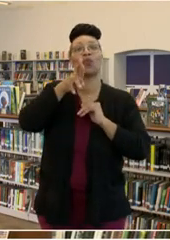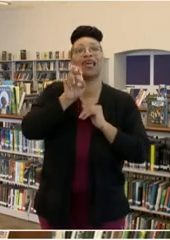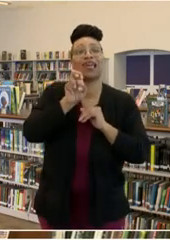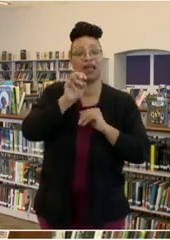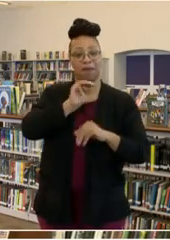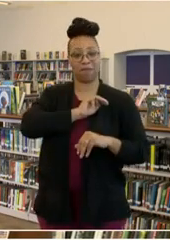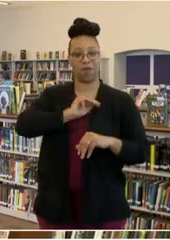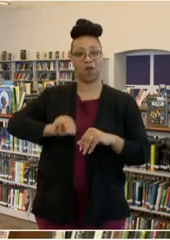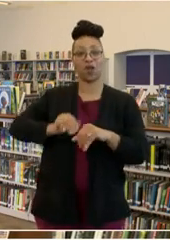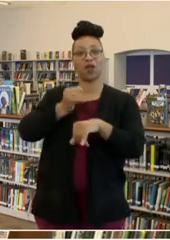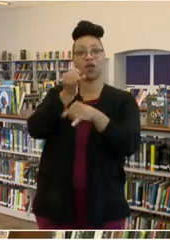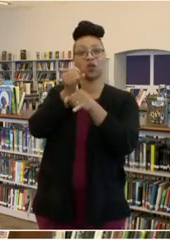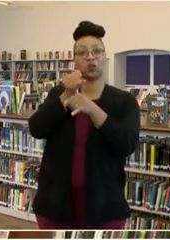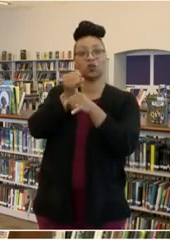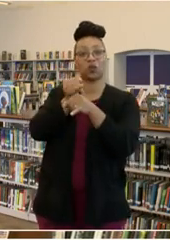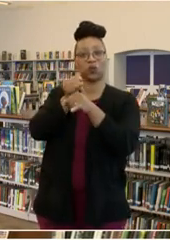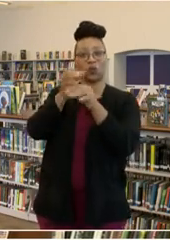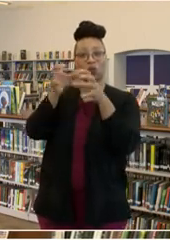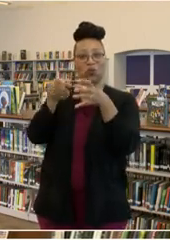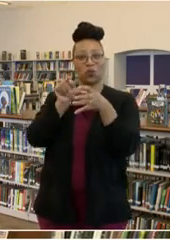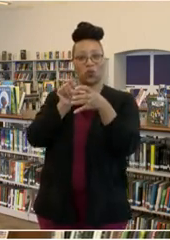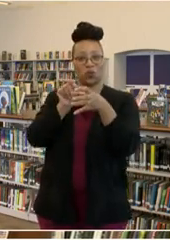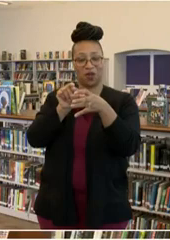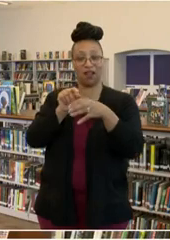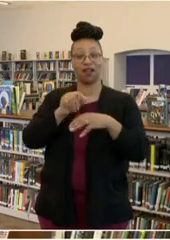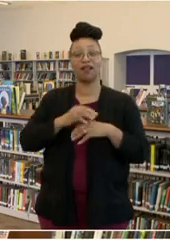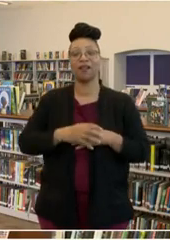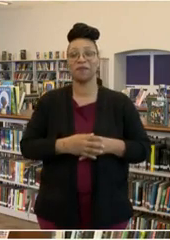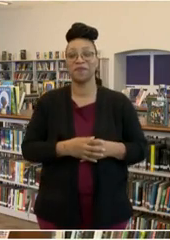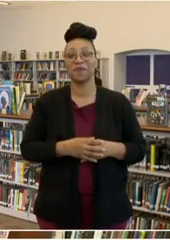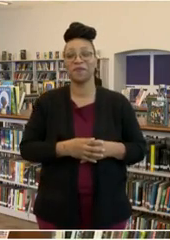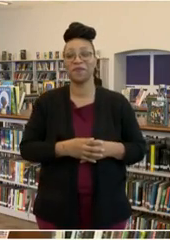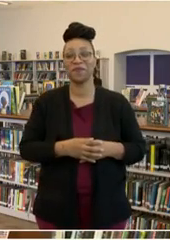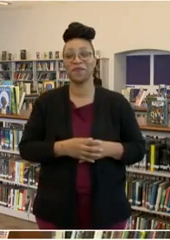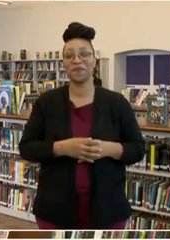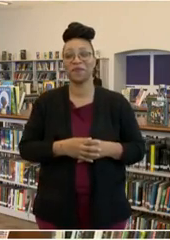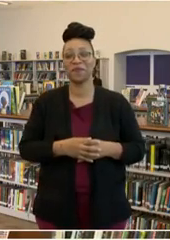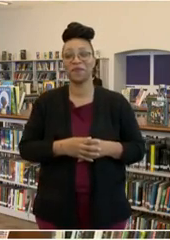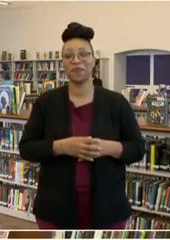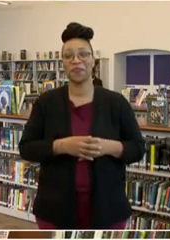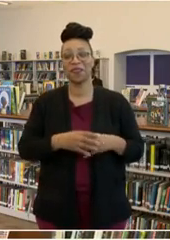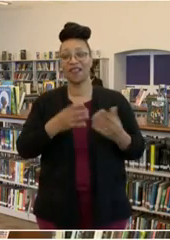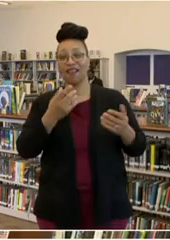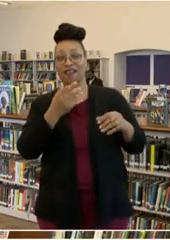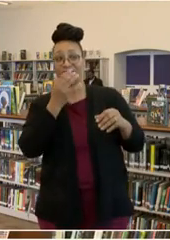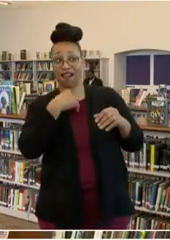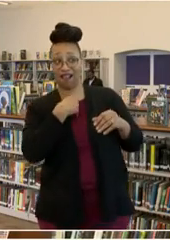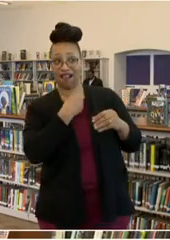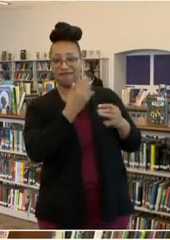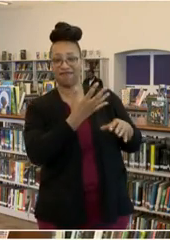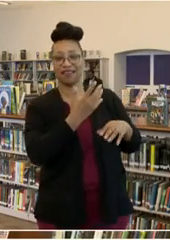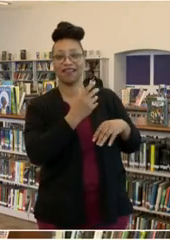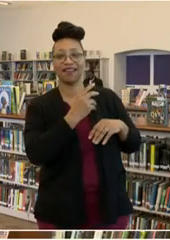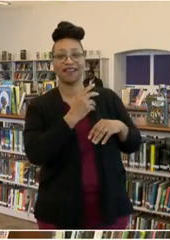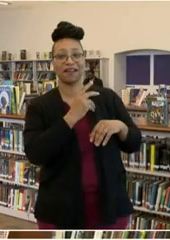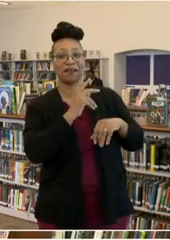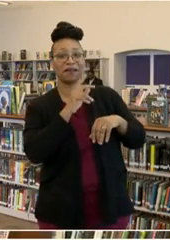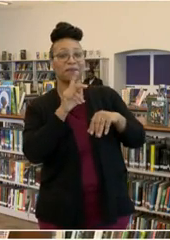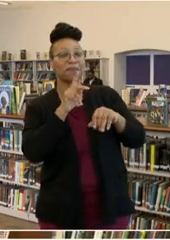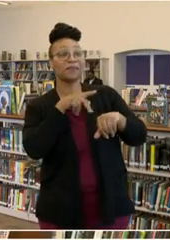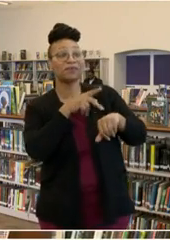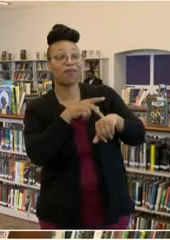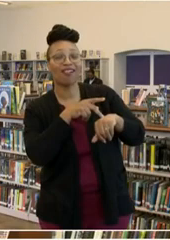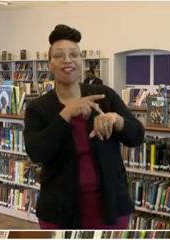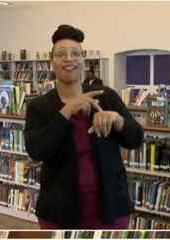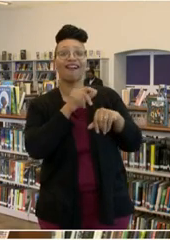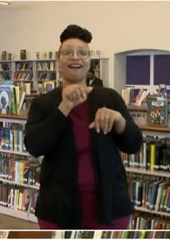Principal Mola, I gave my mother your regards. I just finished texting her because my mother is a clerk.